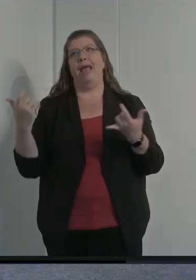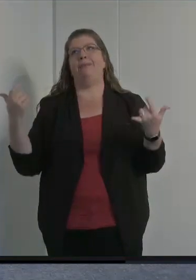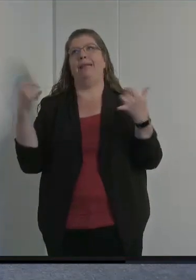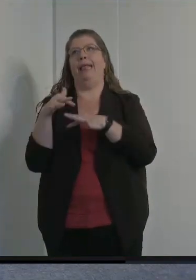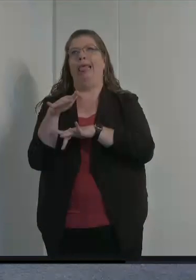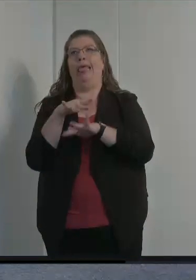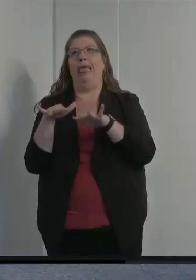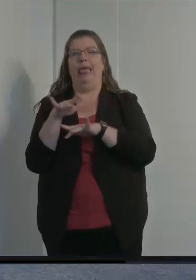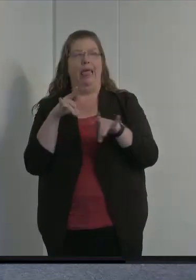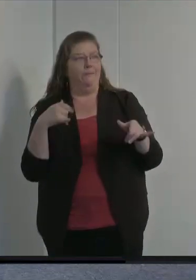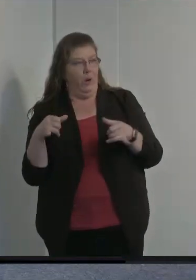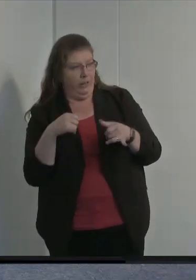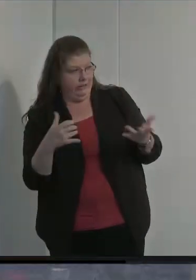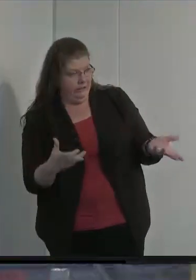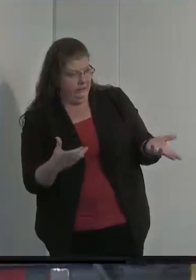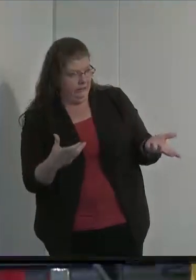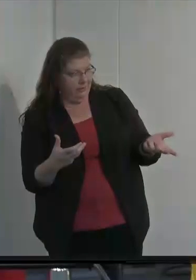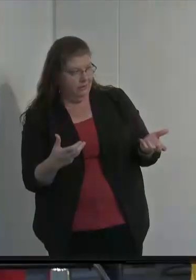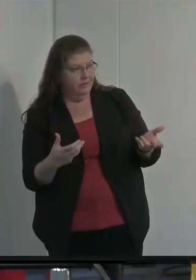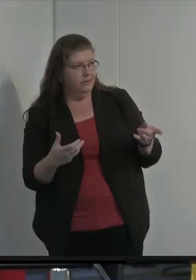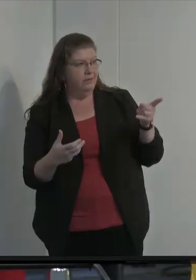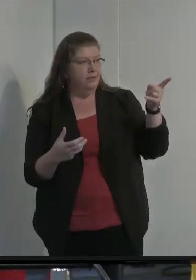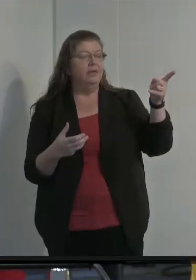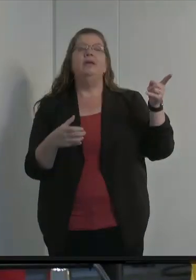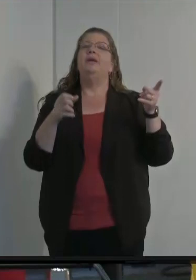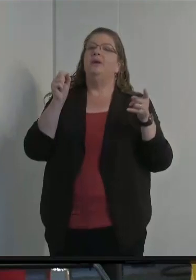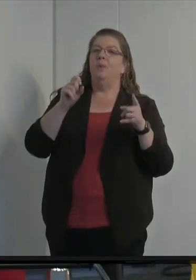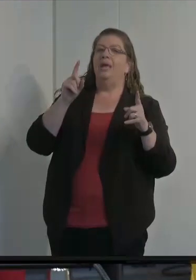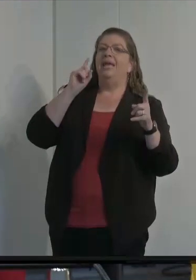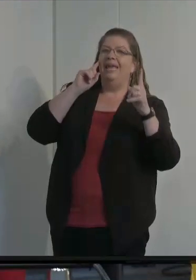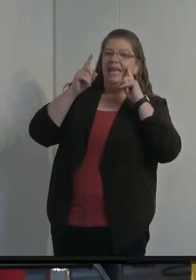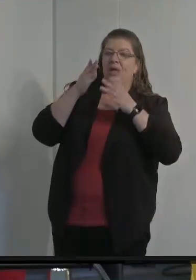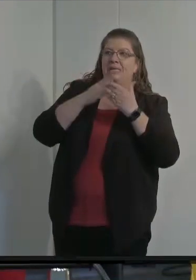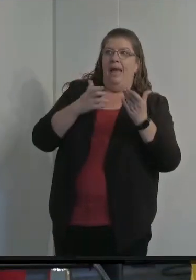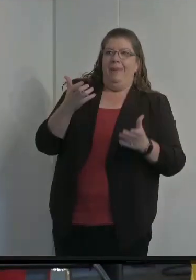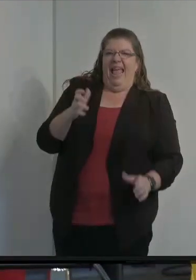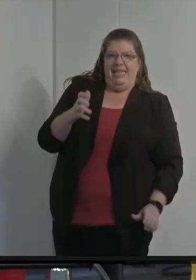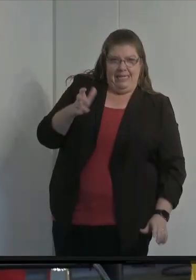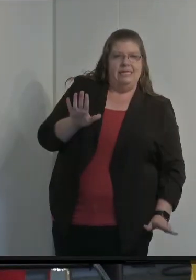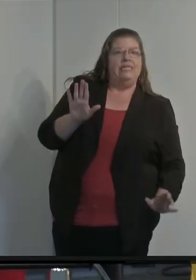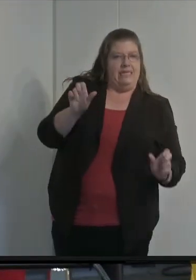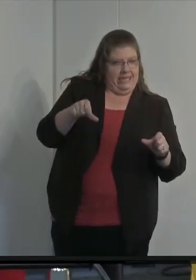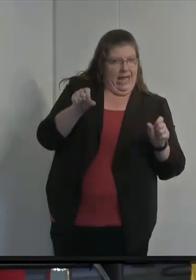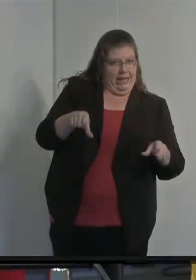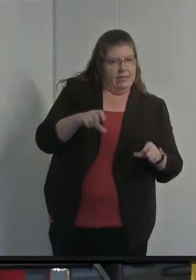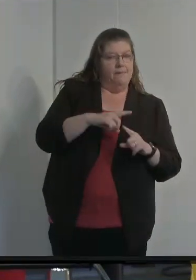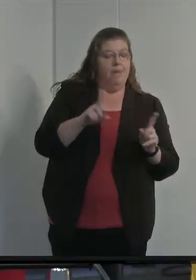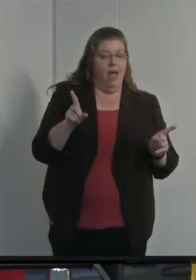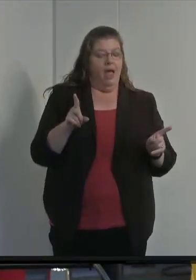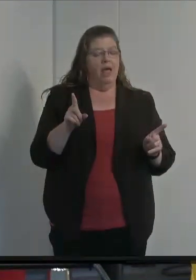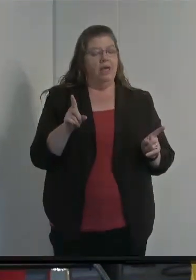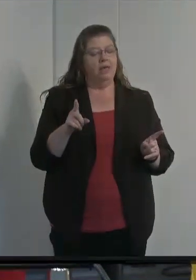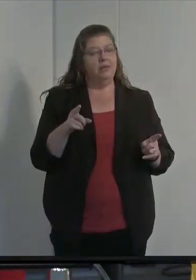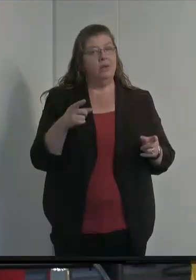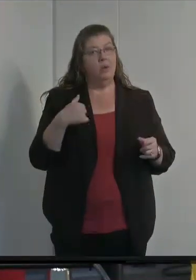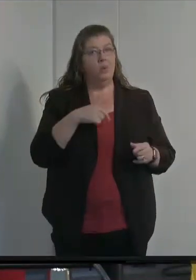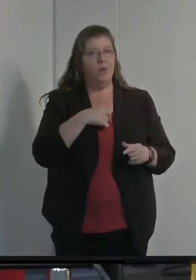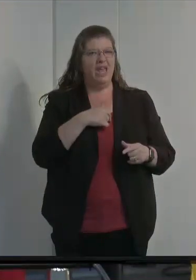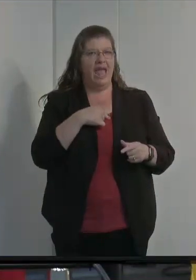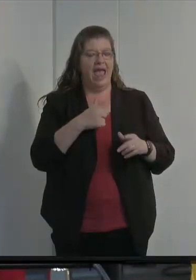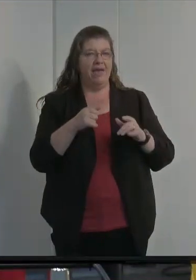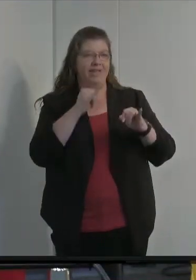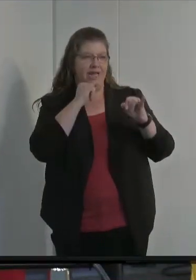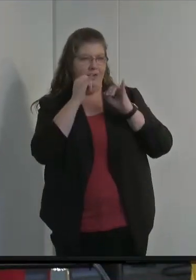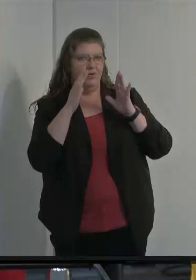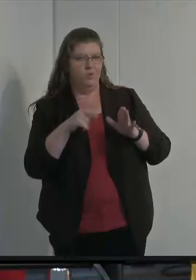you? Well, we certainly hear some hesitancy, but as we have very skilled interviewers